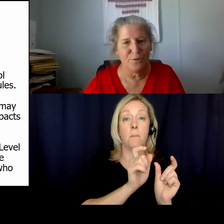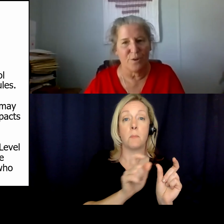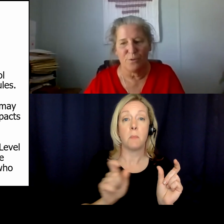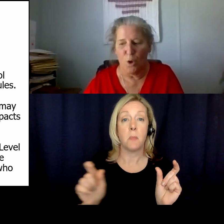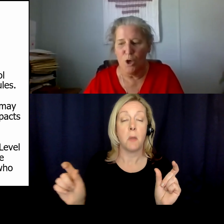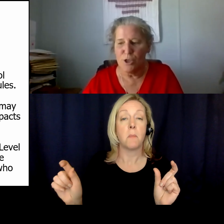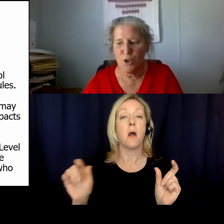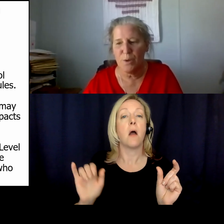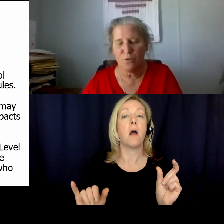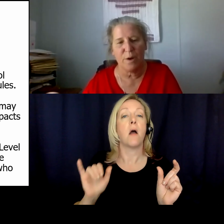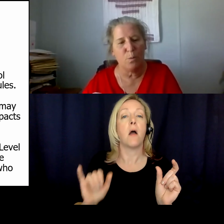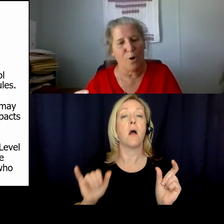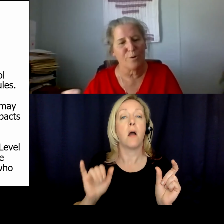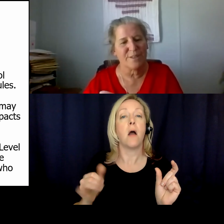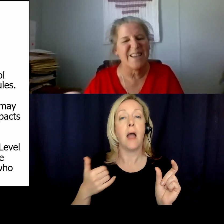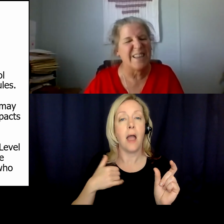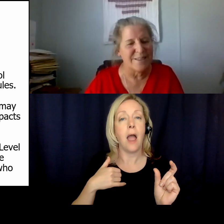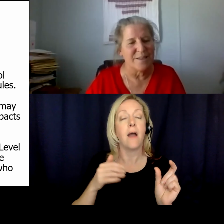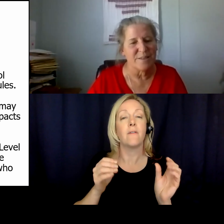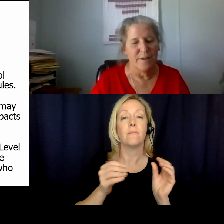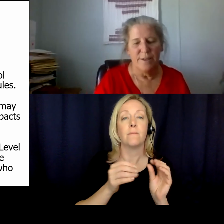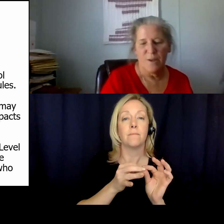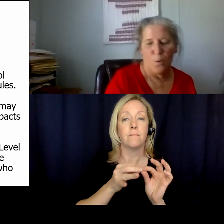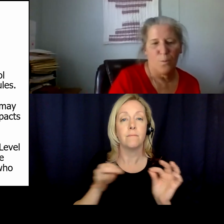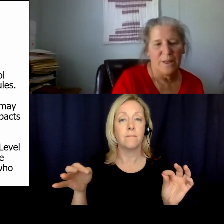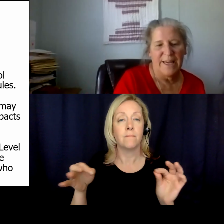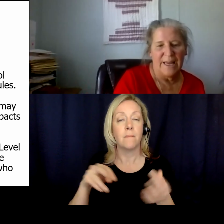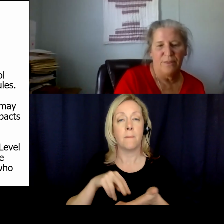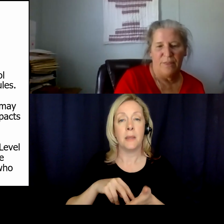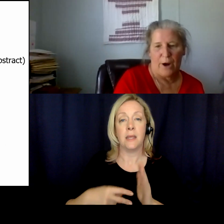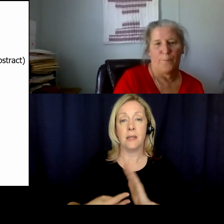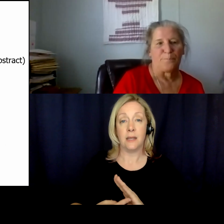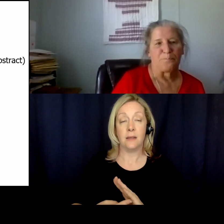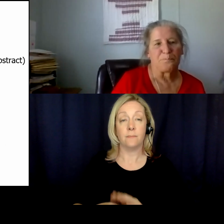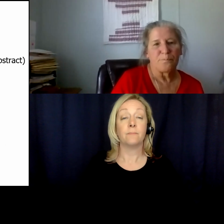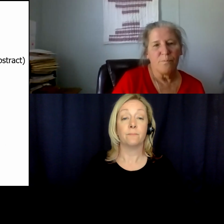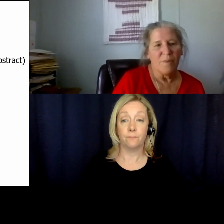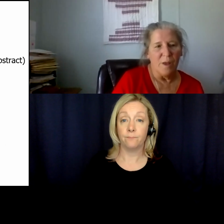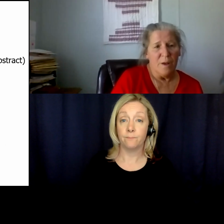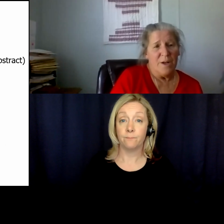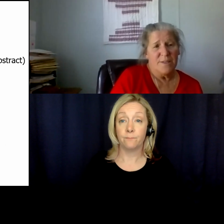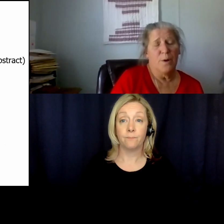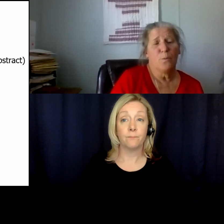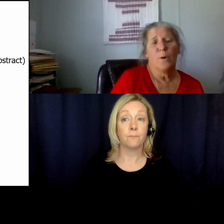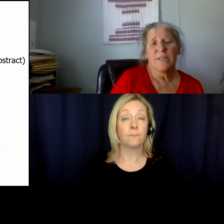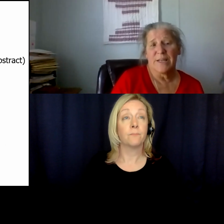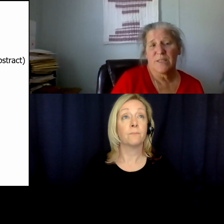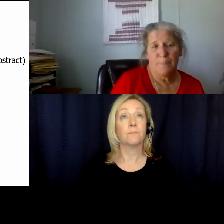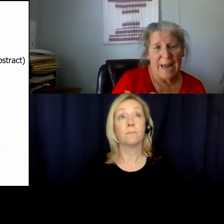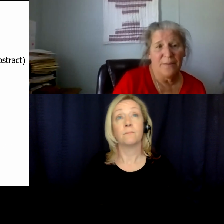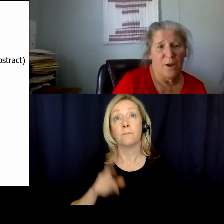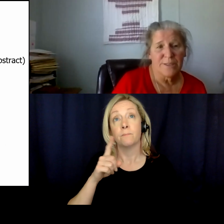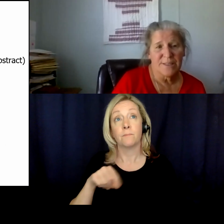to use those 2 and 3 word sentences. So we're really getting there. So we want